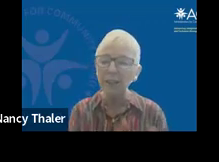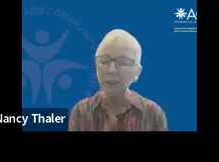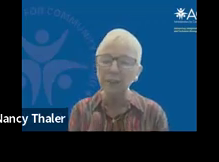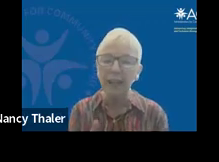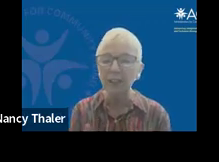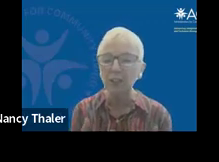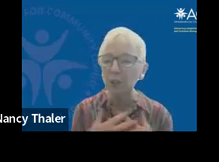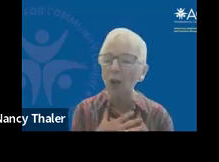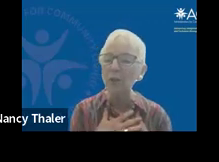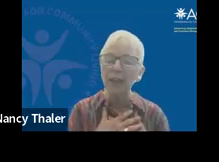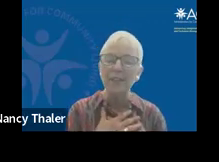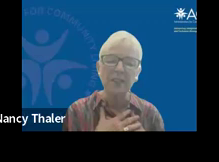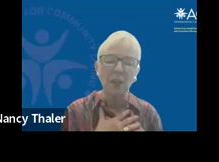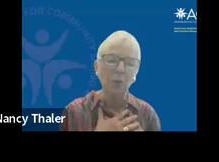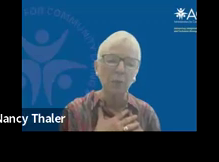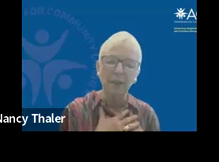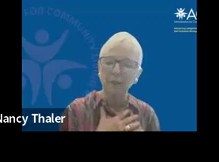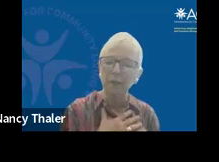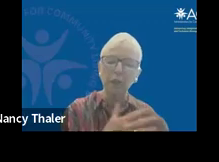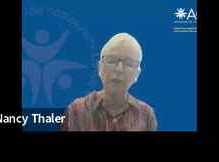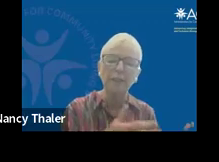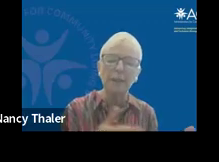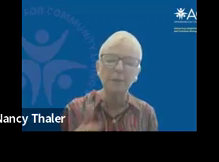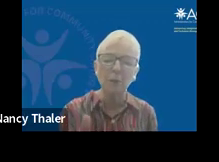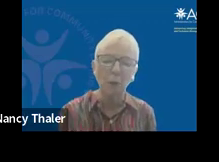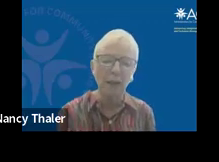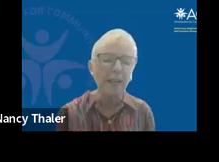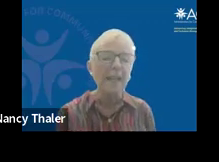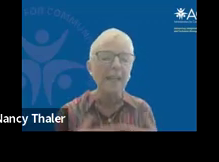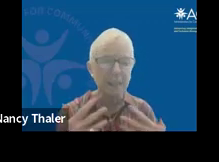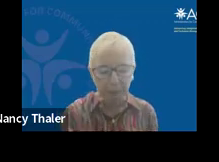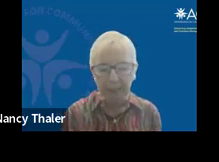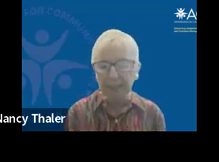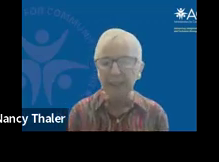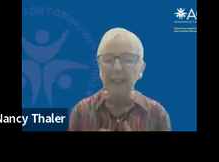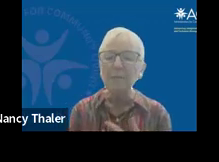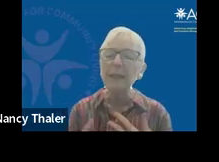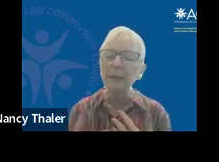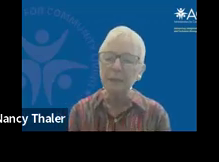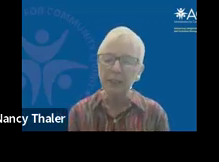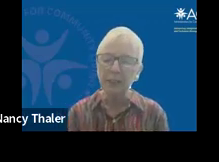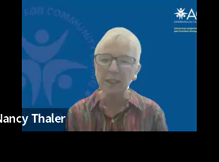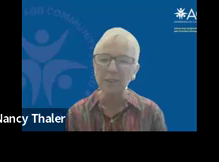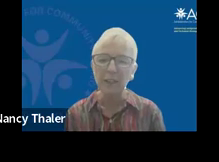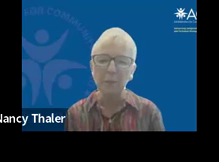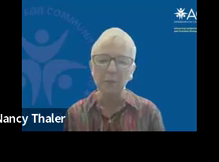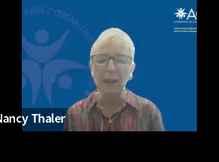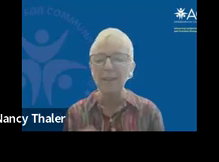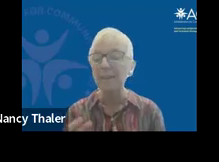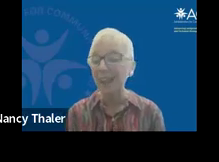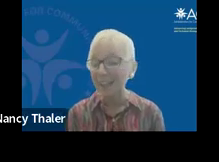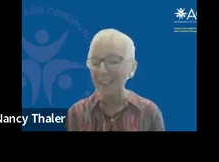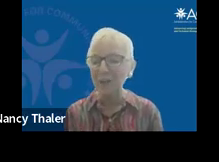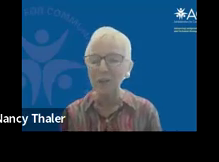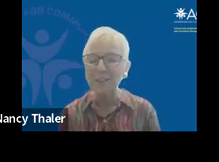all iterative, and you know that ACL will be there for you every step of the way, explaining, making materials available. And